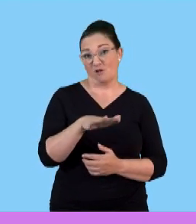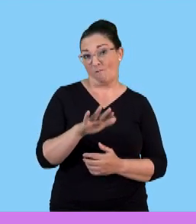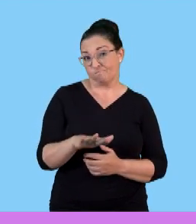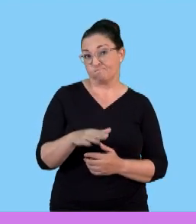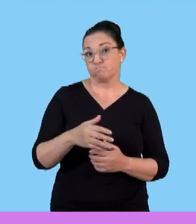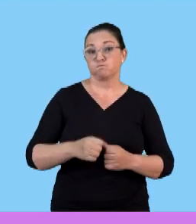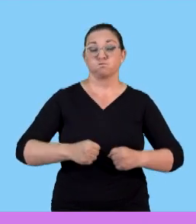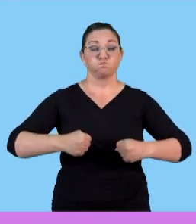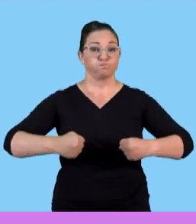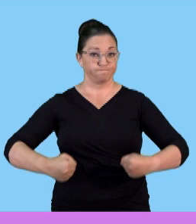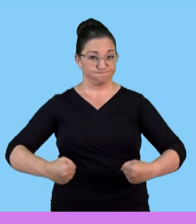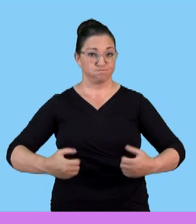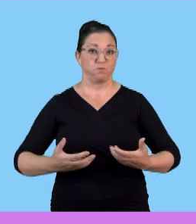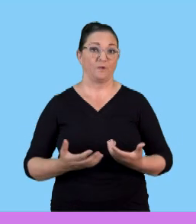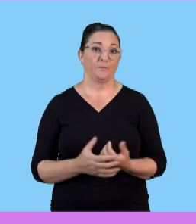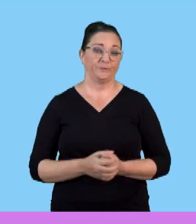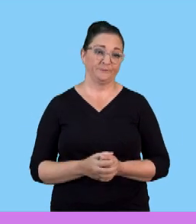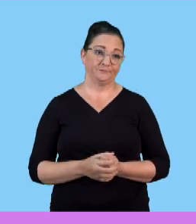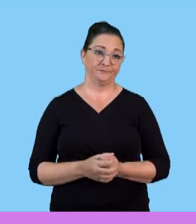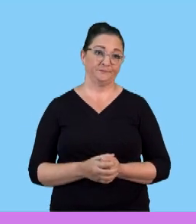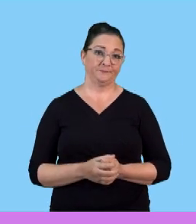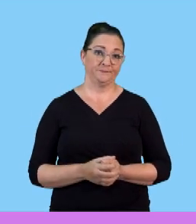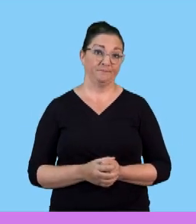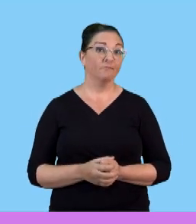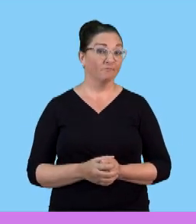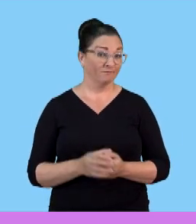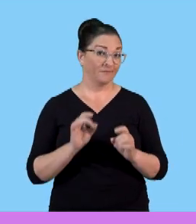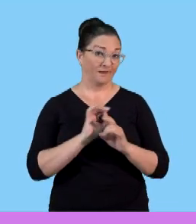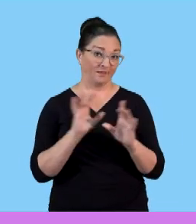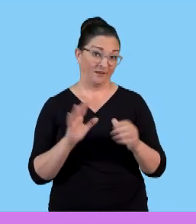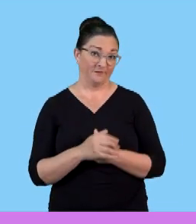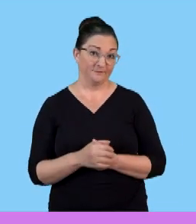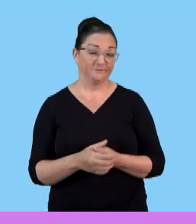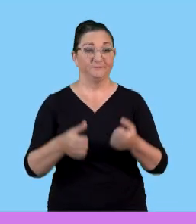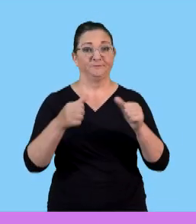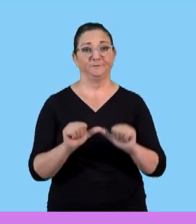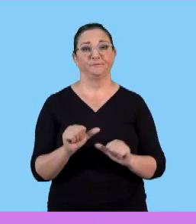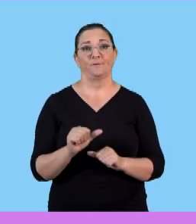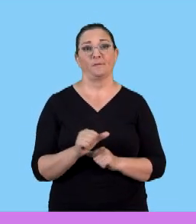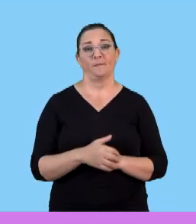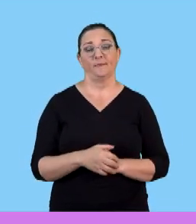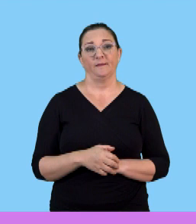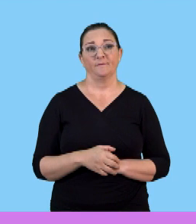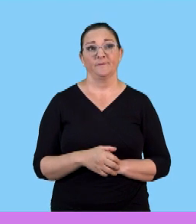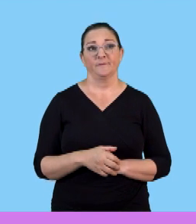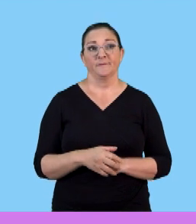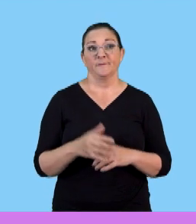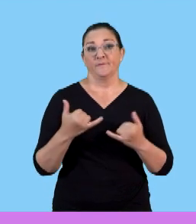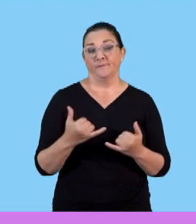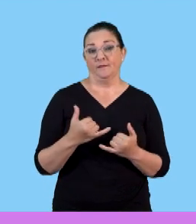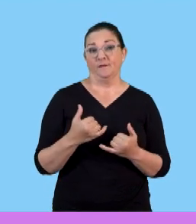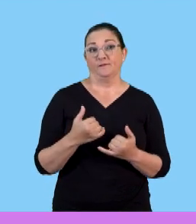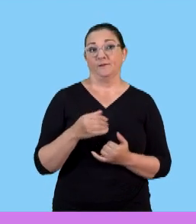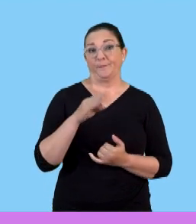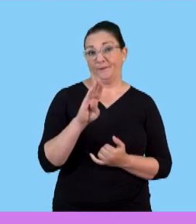classify this child's weight status as obese. Guys, are we clear on that one? Let's do another one. Okay,